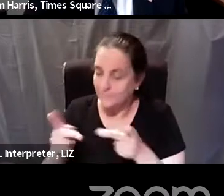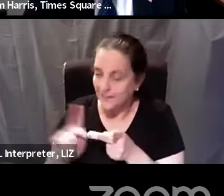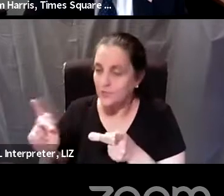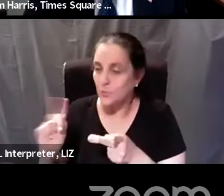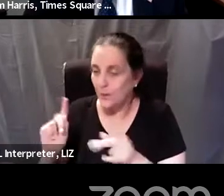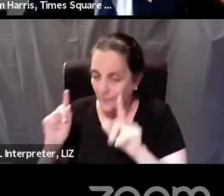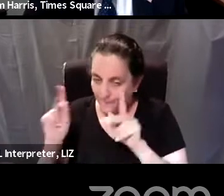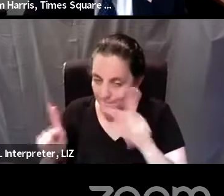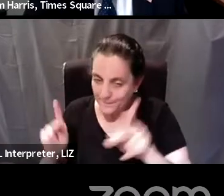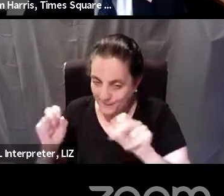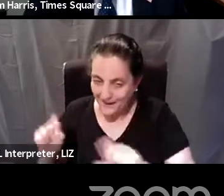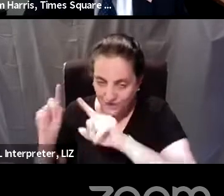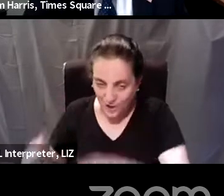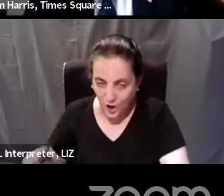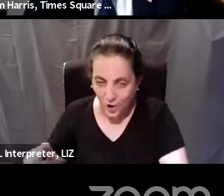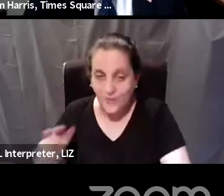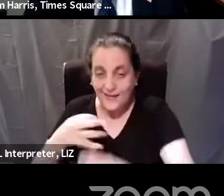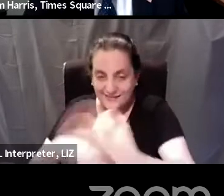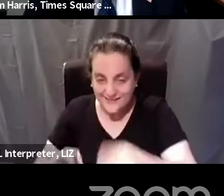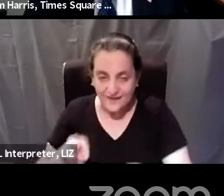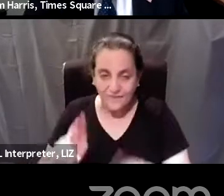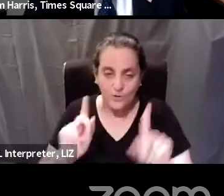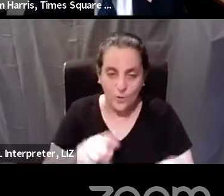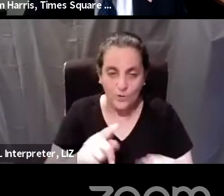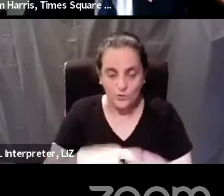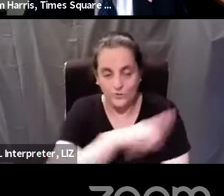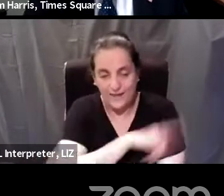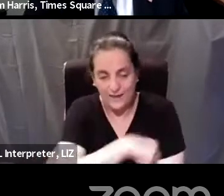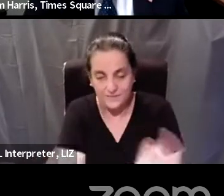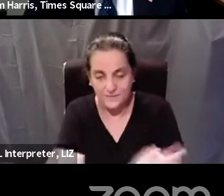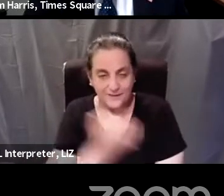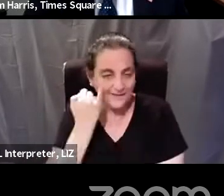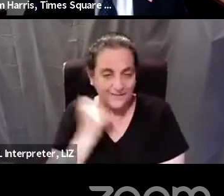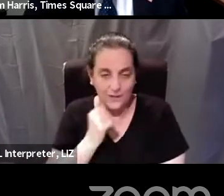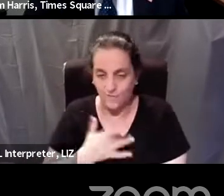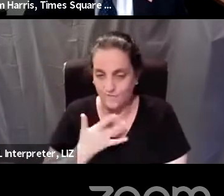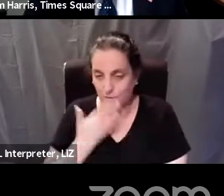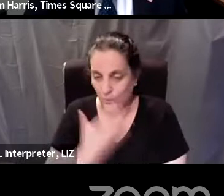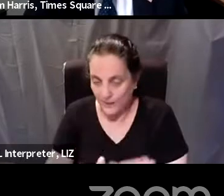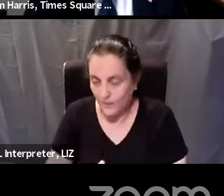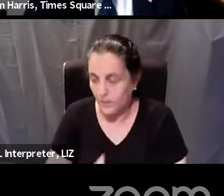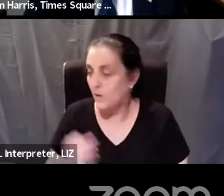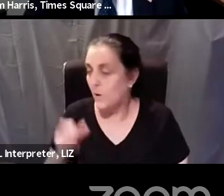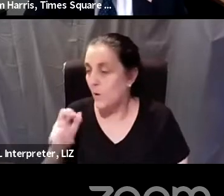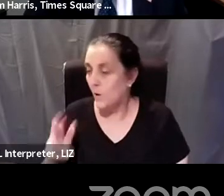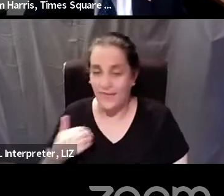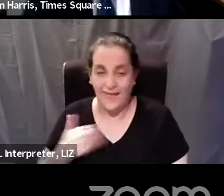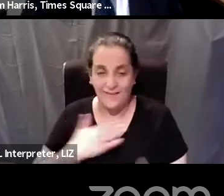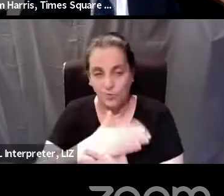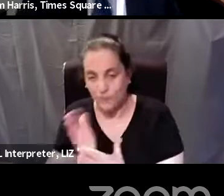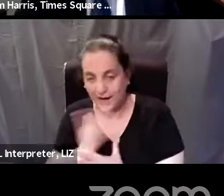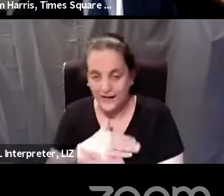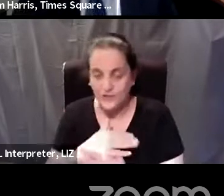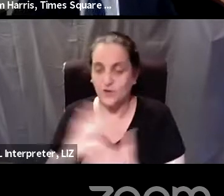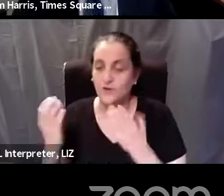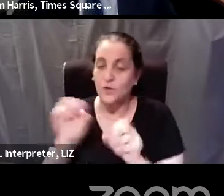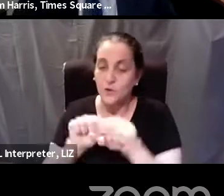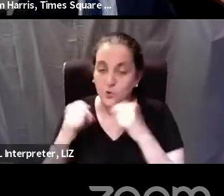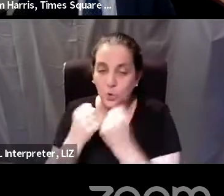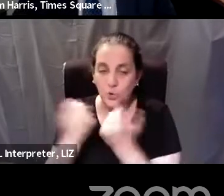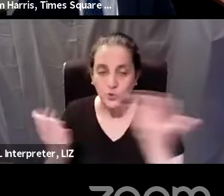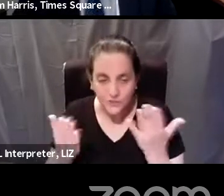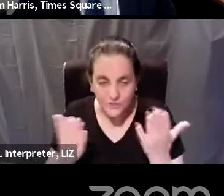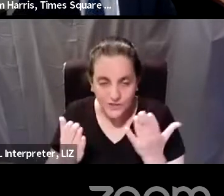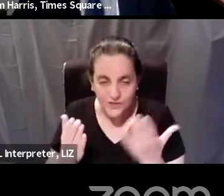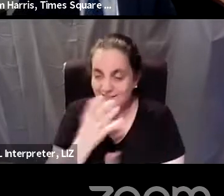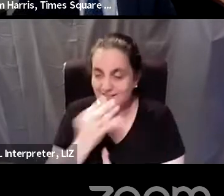as an alternative to going to the hospital when they're not feeling well. They can get a full range of social service supports, case management,